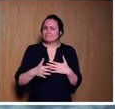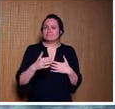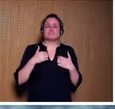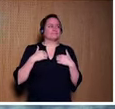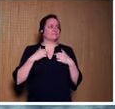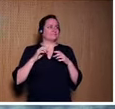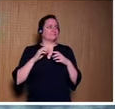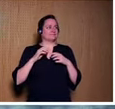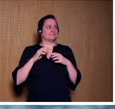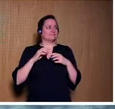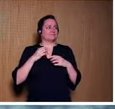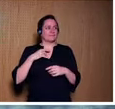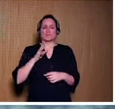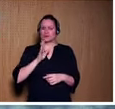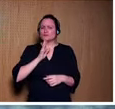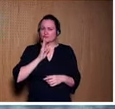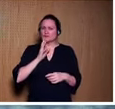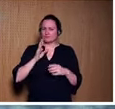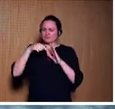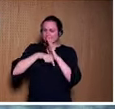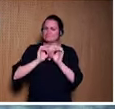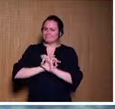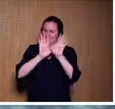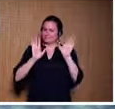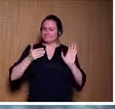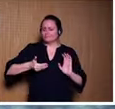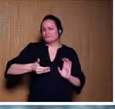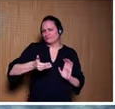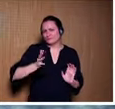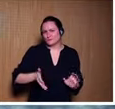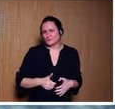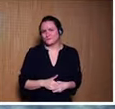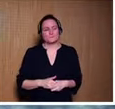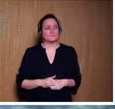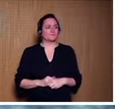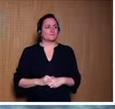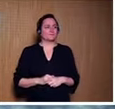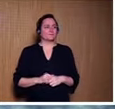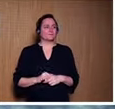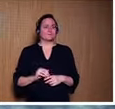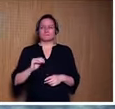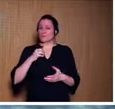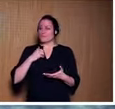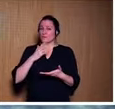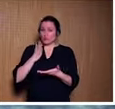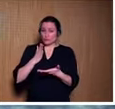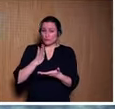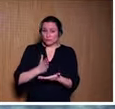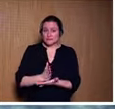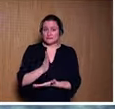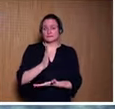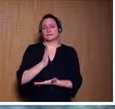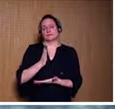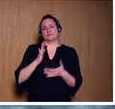And also, it's become really an instrumental way in which how the right operates to control, influence, and